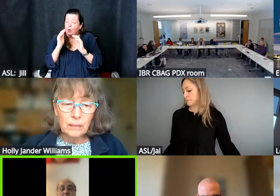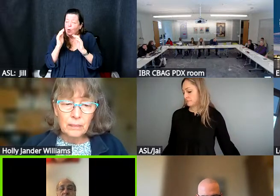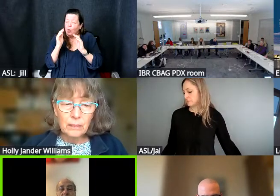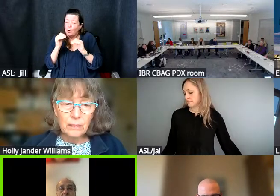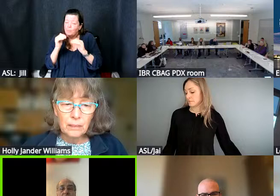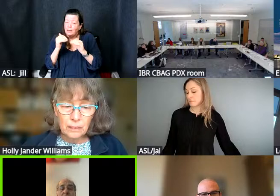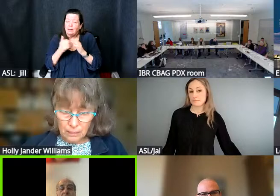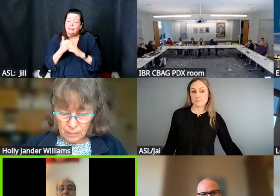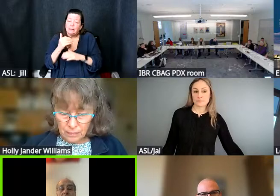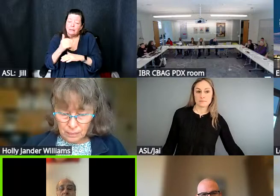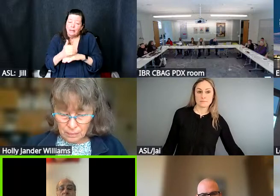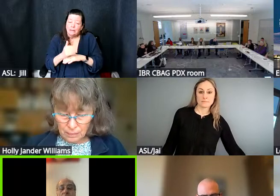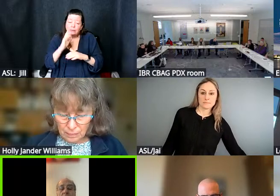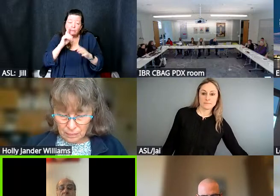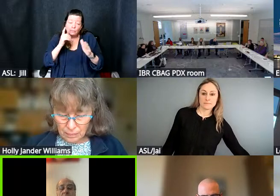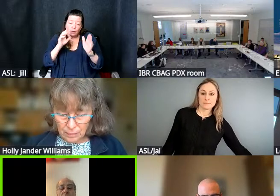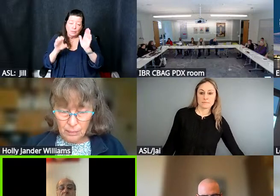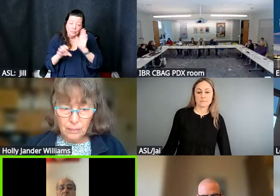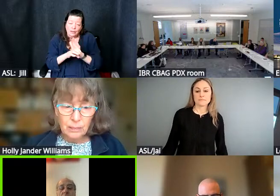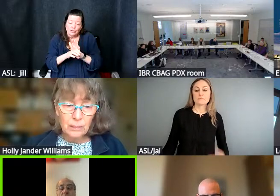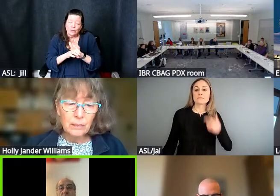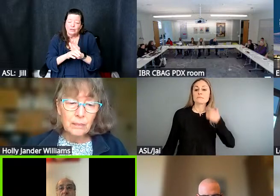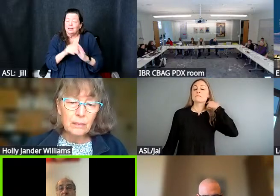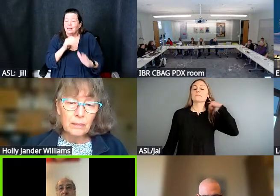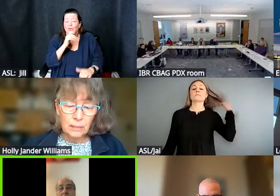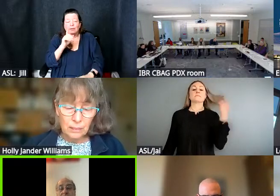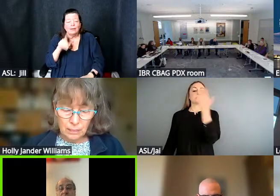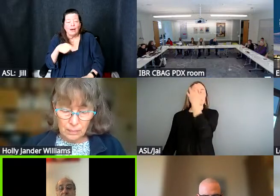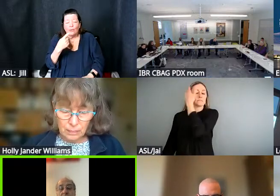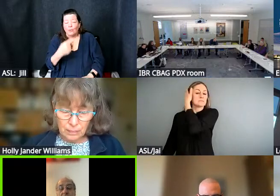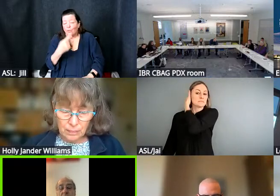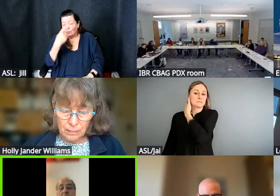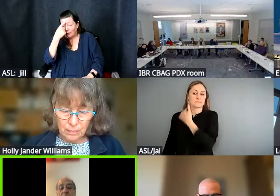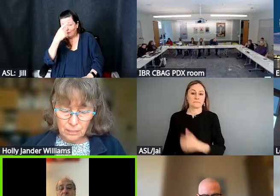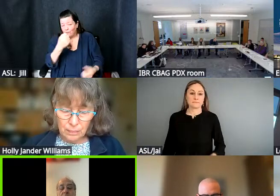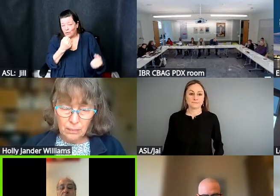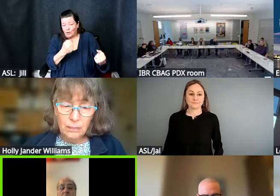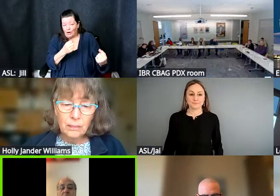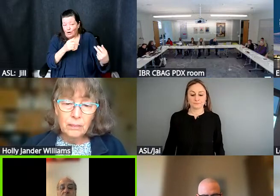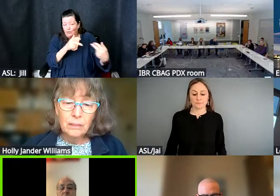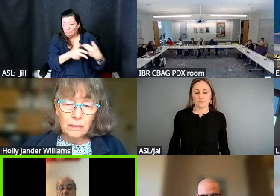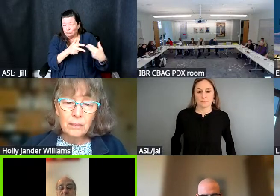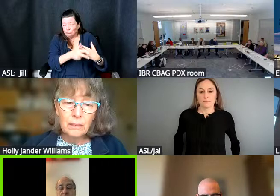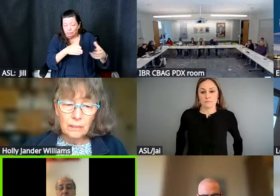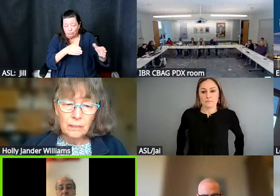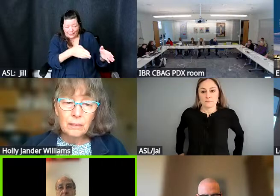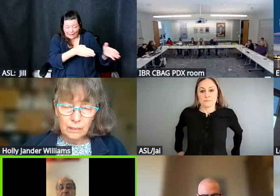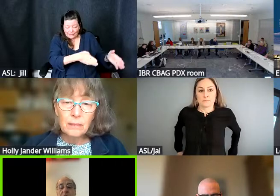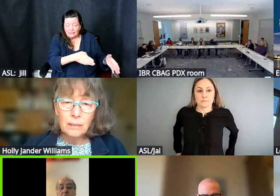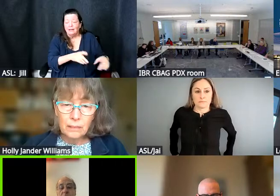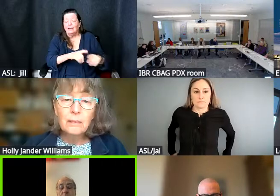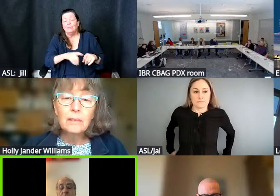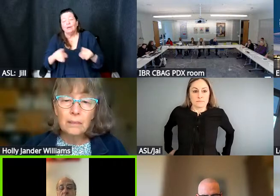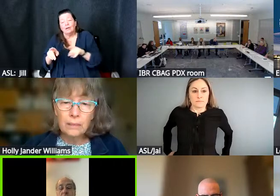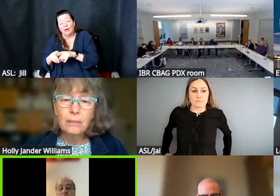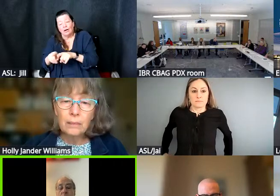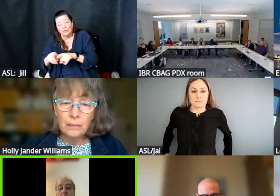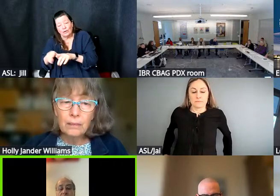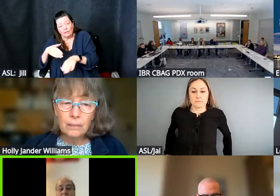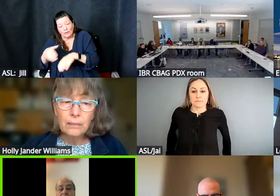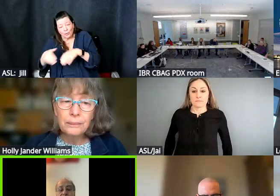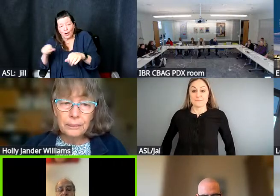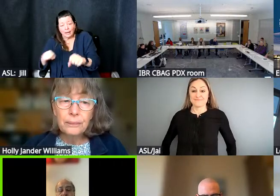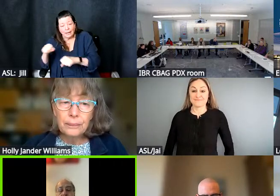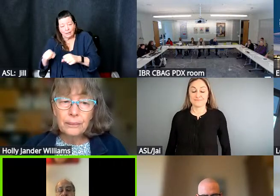next time around, we do it not just for the car transportation, but for the active transportation as well.